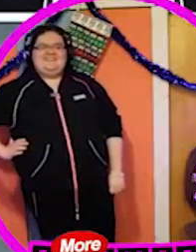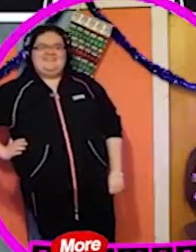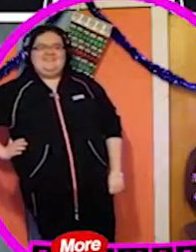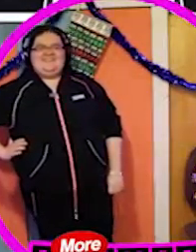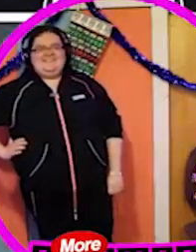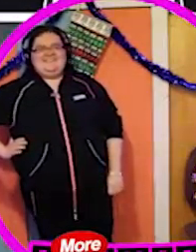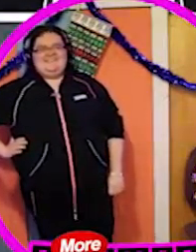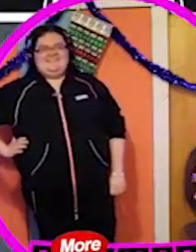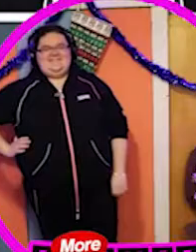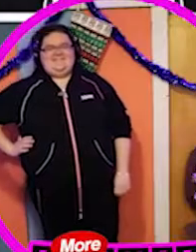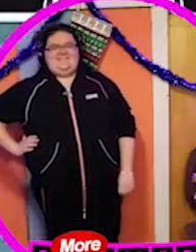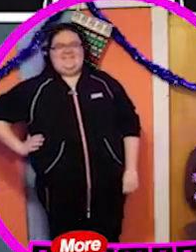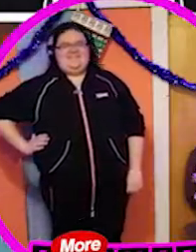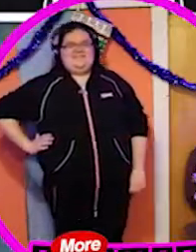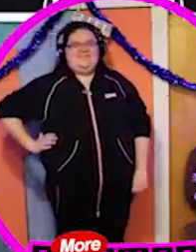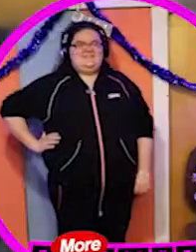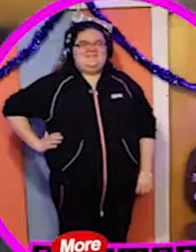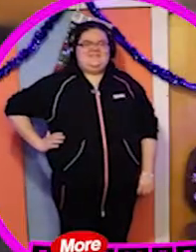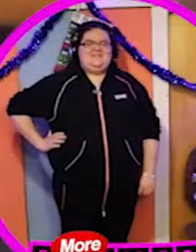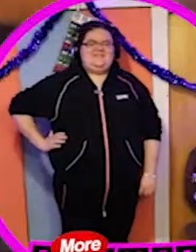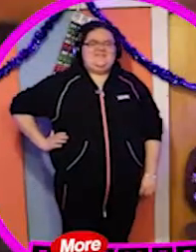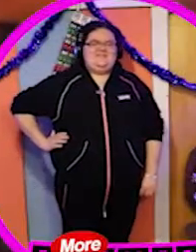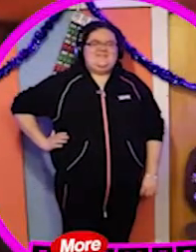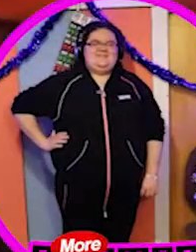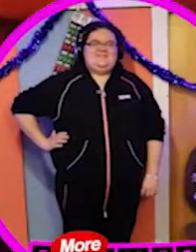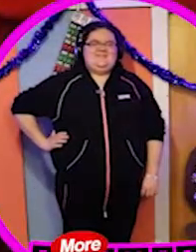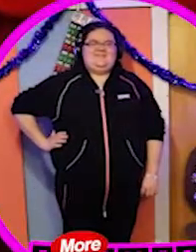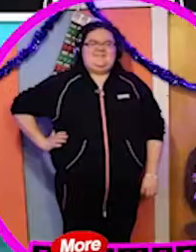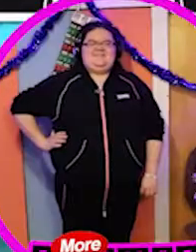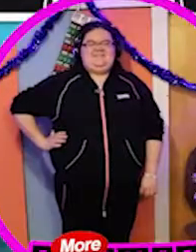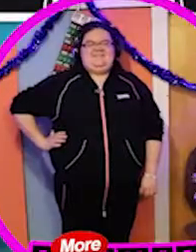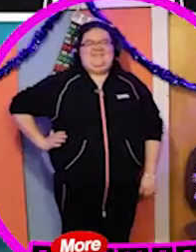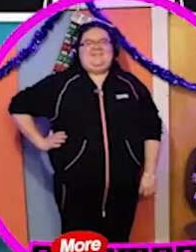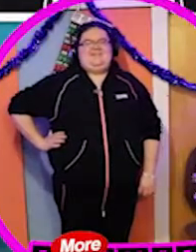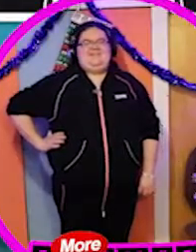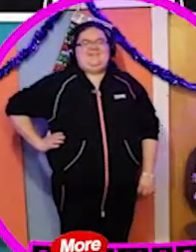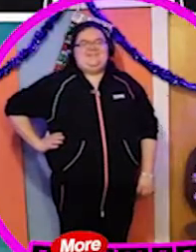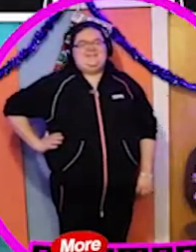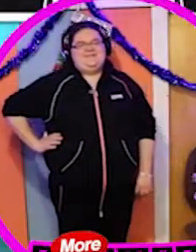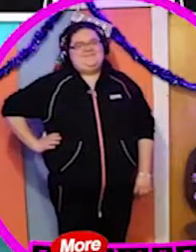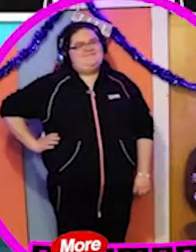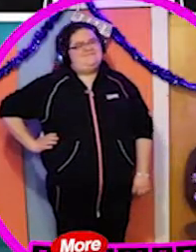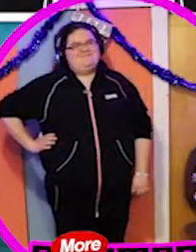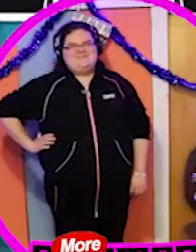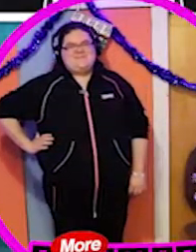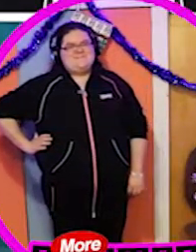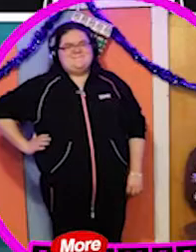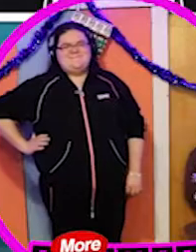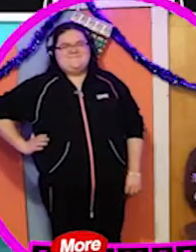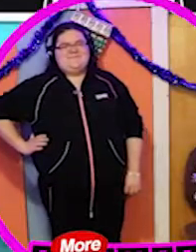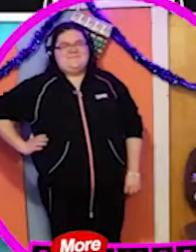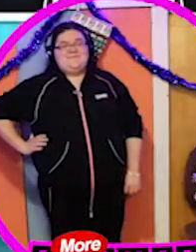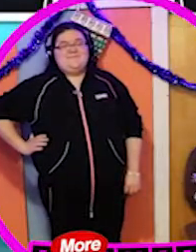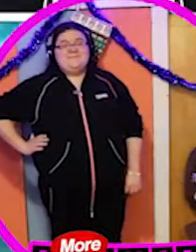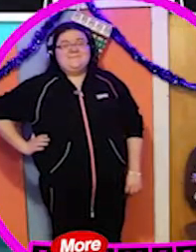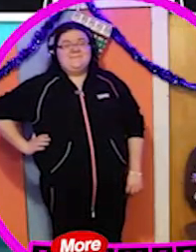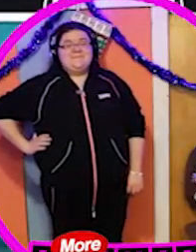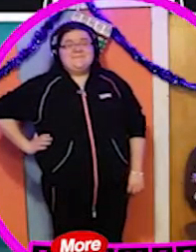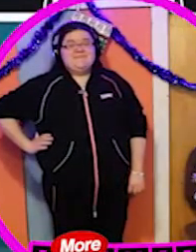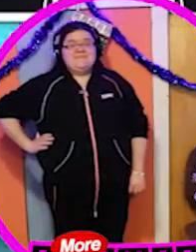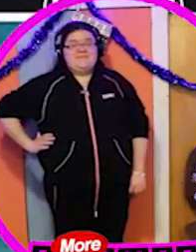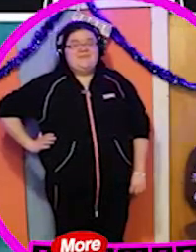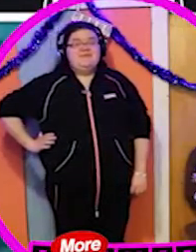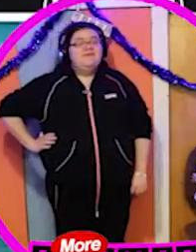No! Wait. Oh, I'm in free flying mode. Oh. That's sad. Are these gamers, bro? Oh my god, Fate is about to get slapped. Oh my